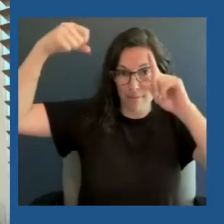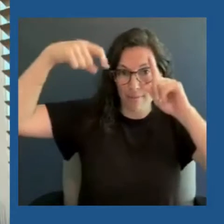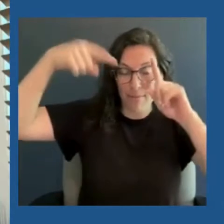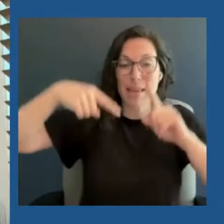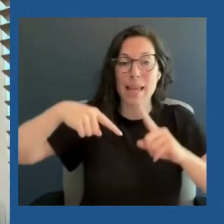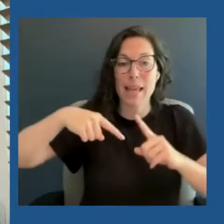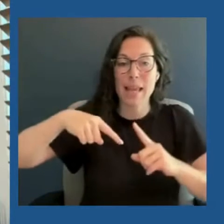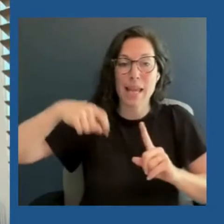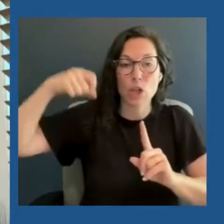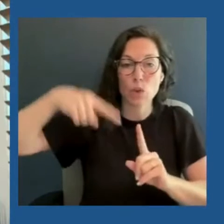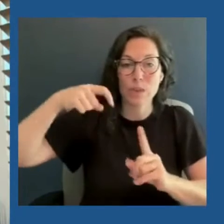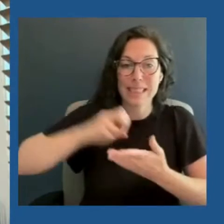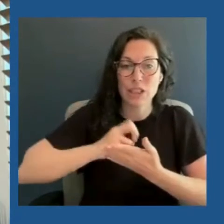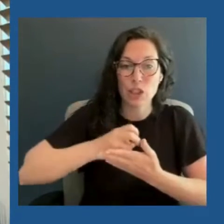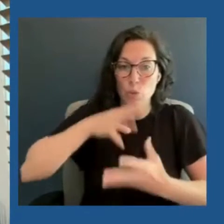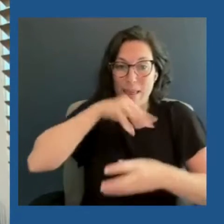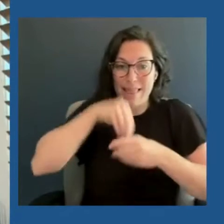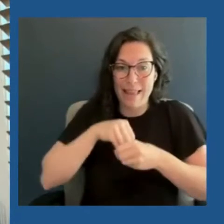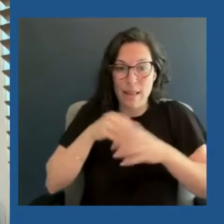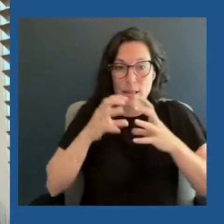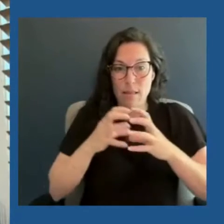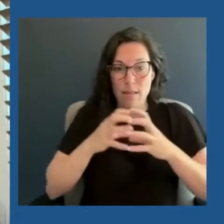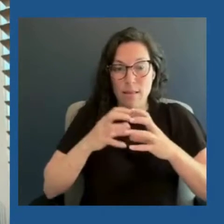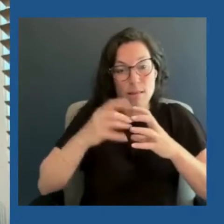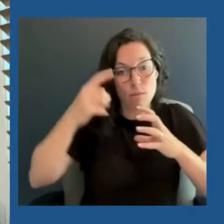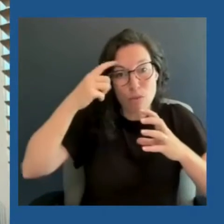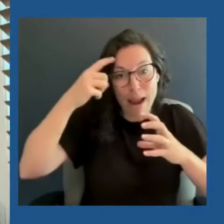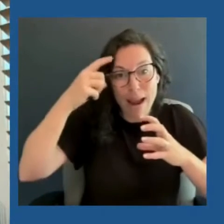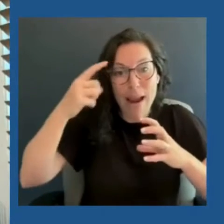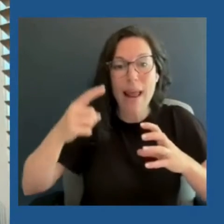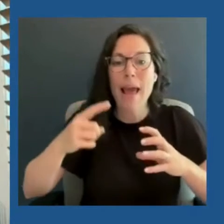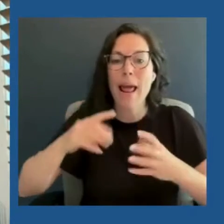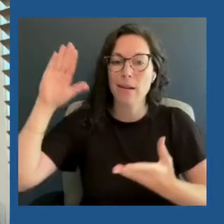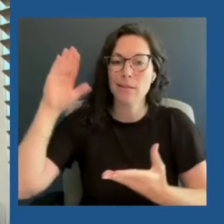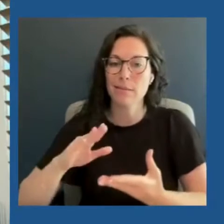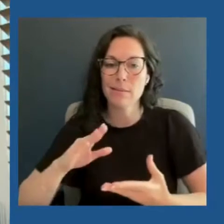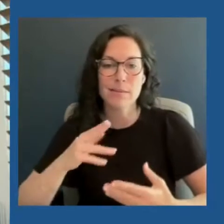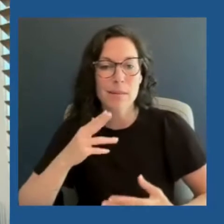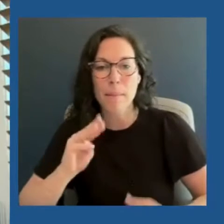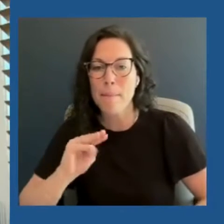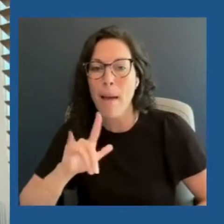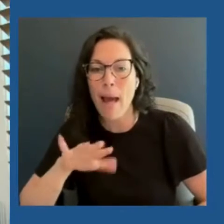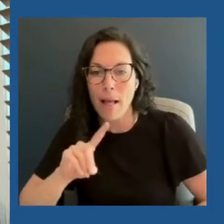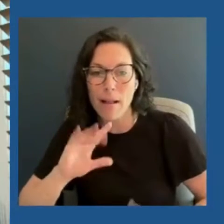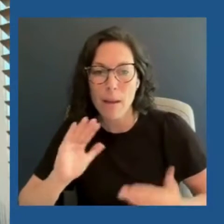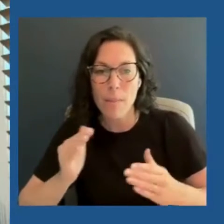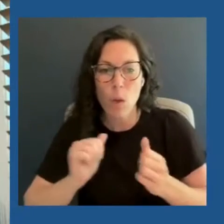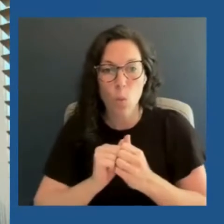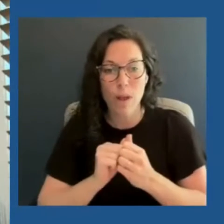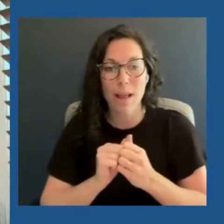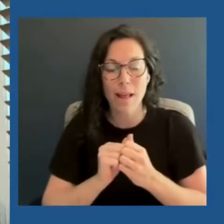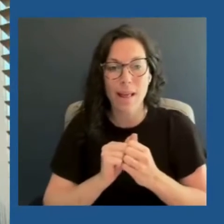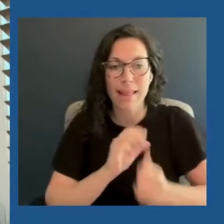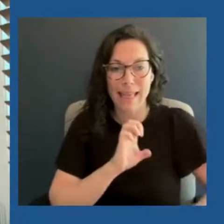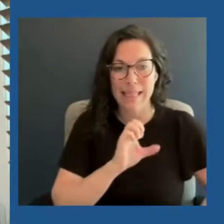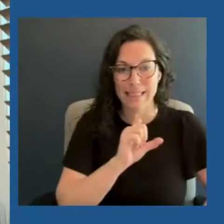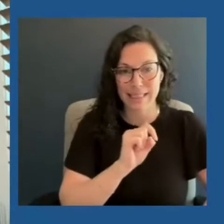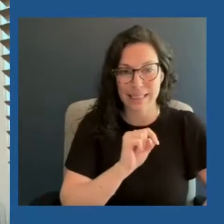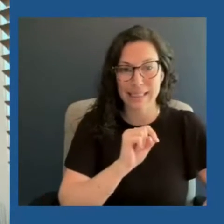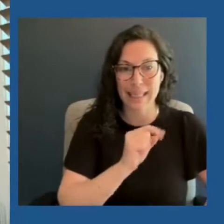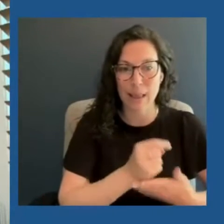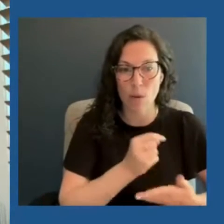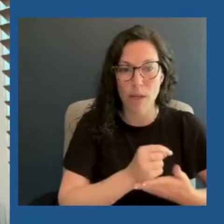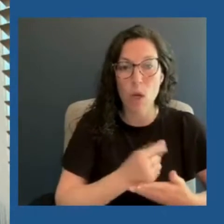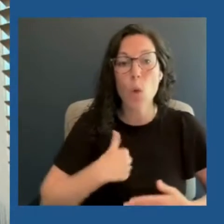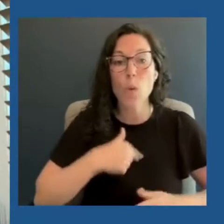brain that are much more localized and milder than those created with ECT. We do MST under anesthesia,